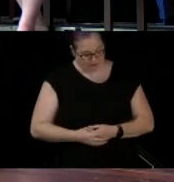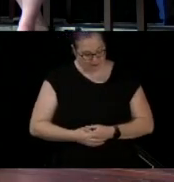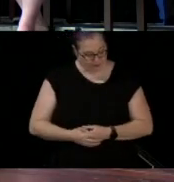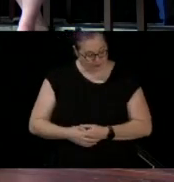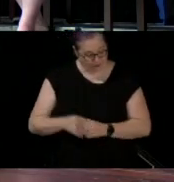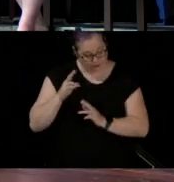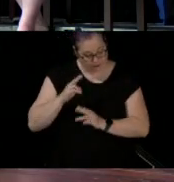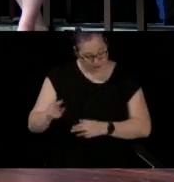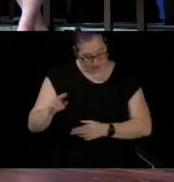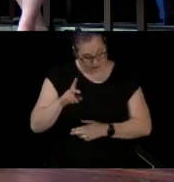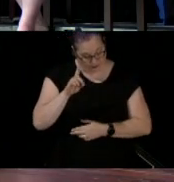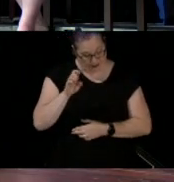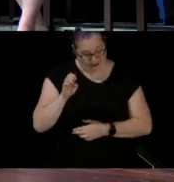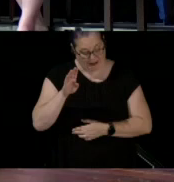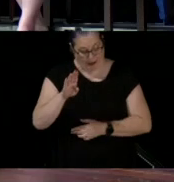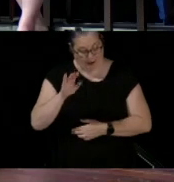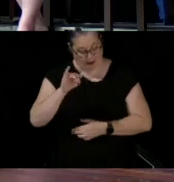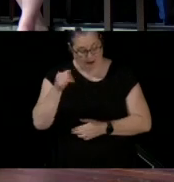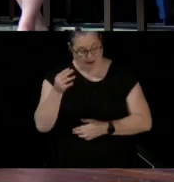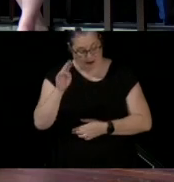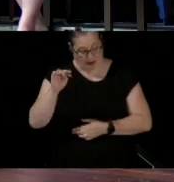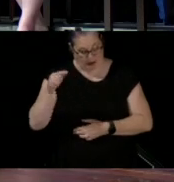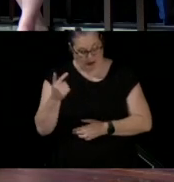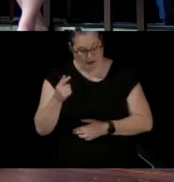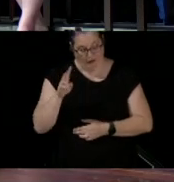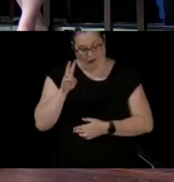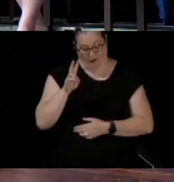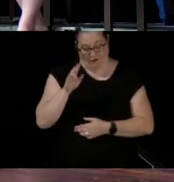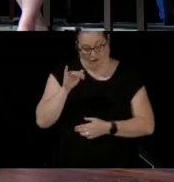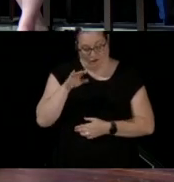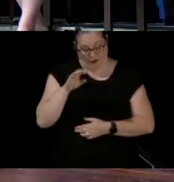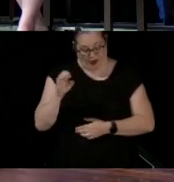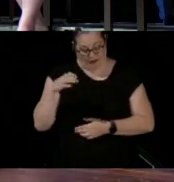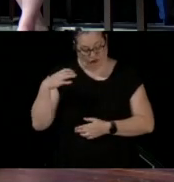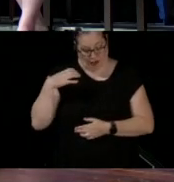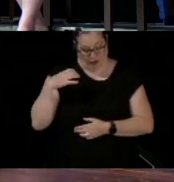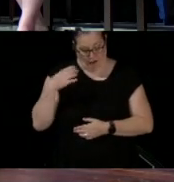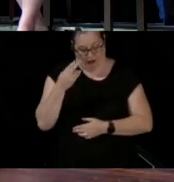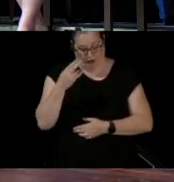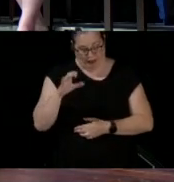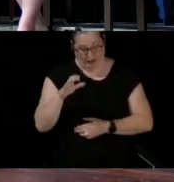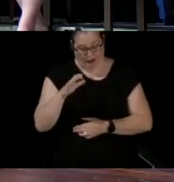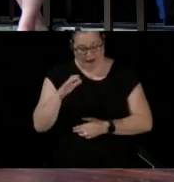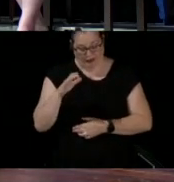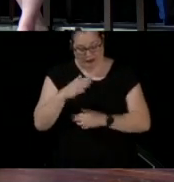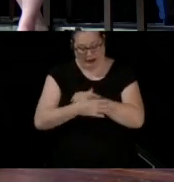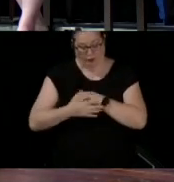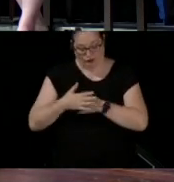The Honorable Deb Young, Vice Chairperson of the Howard County Council, District 4.